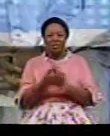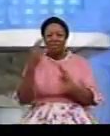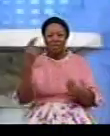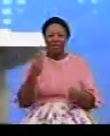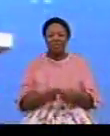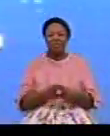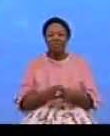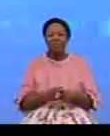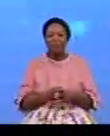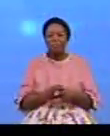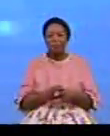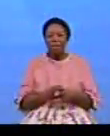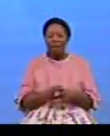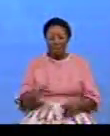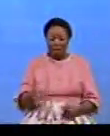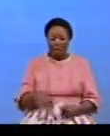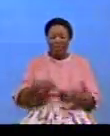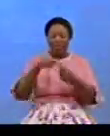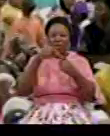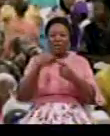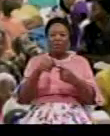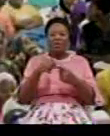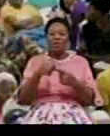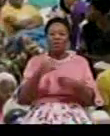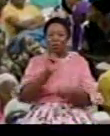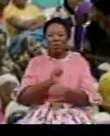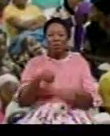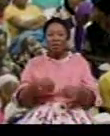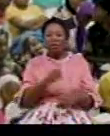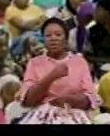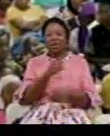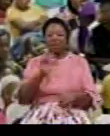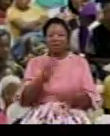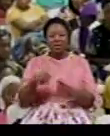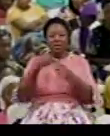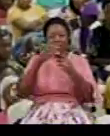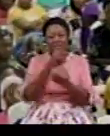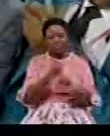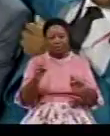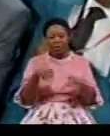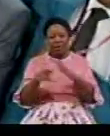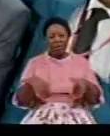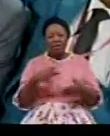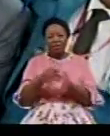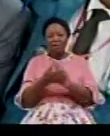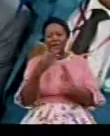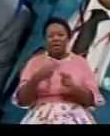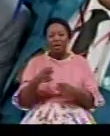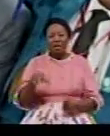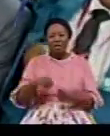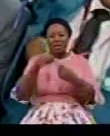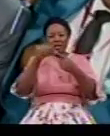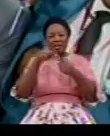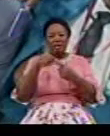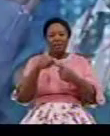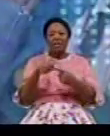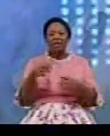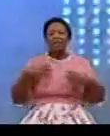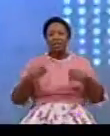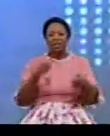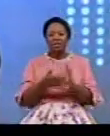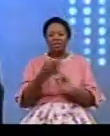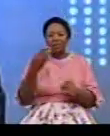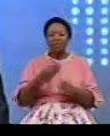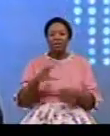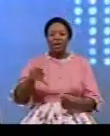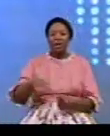king, and this man that had gone astray and dabbled into sin, his